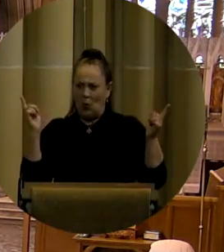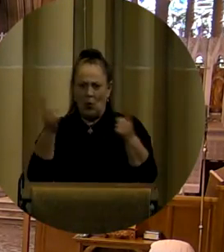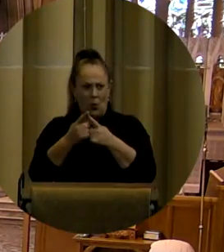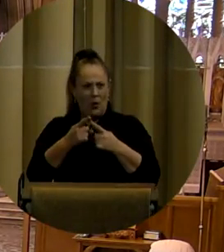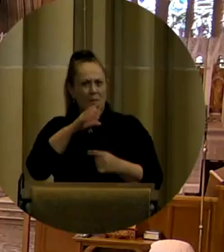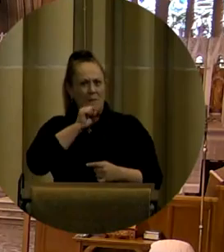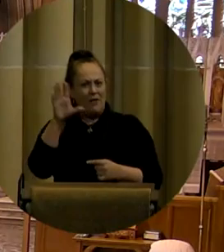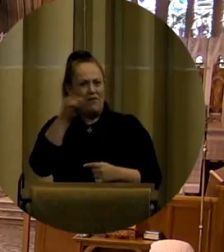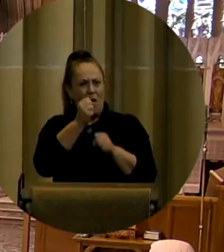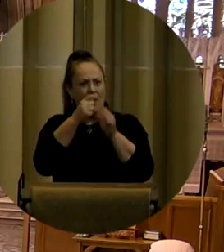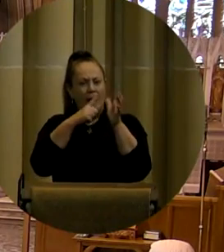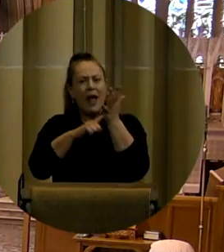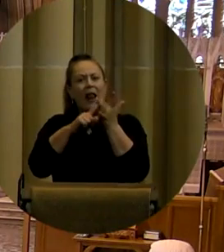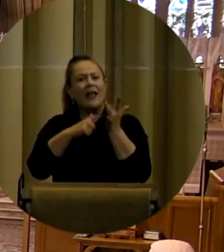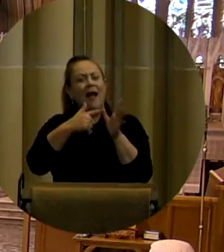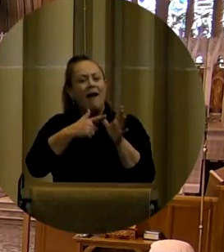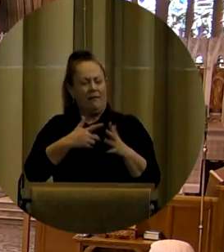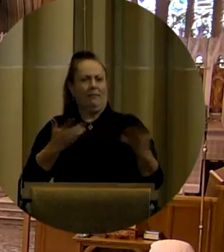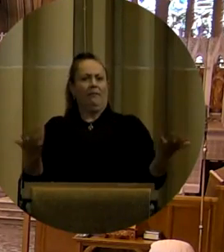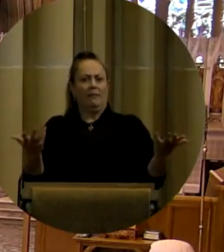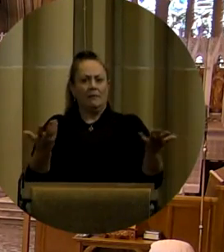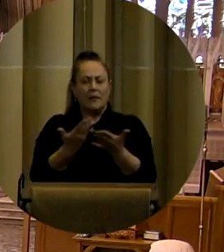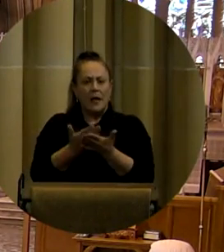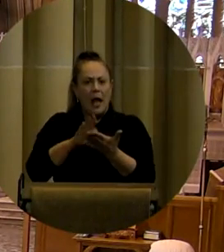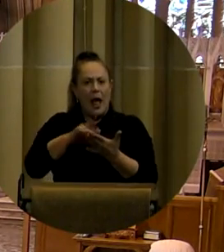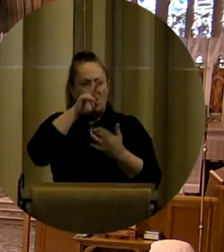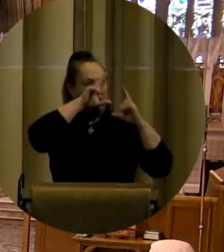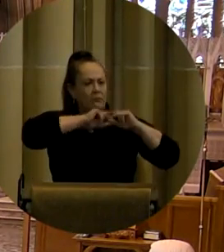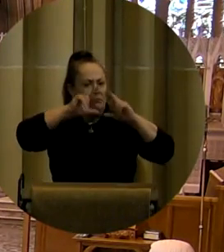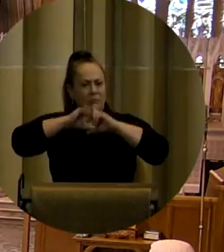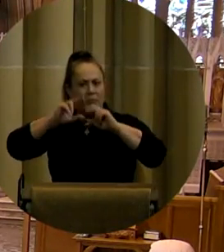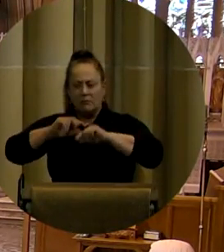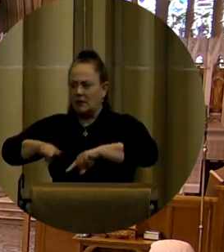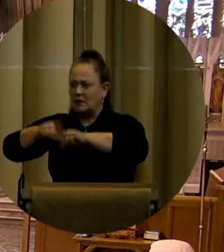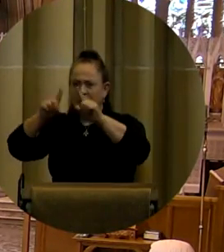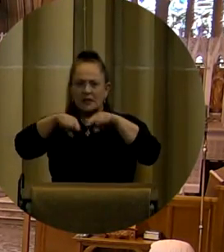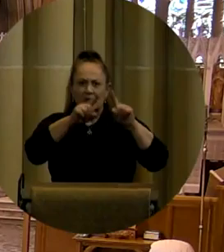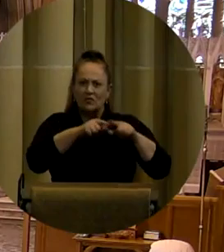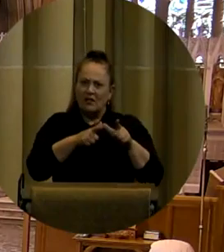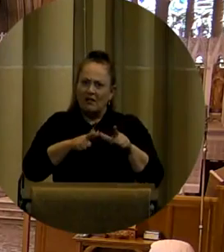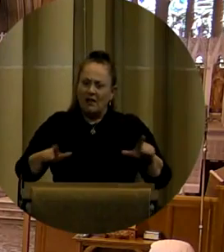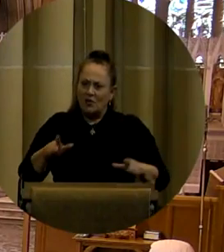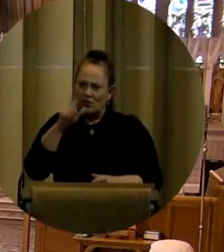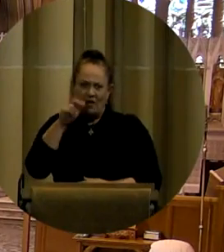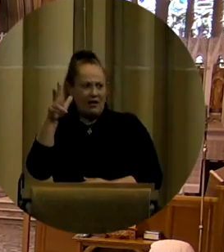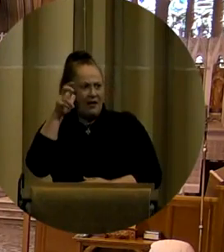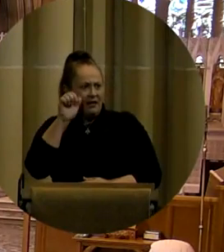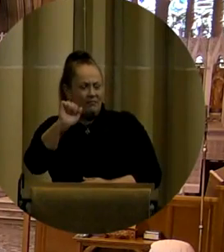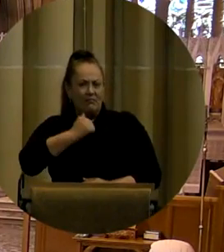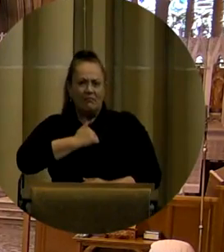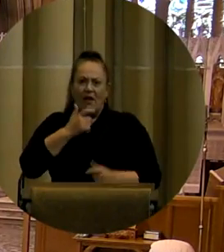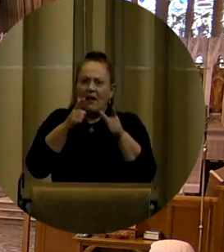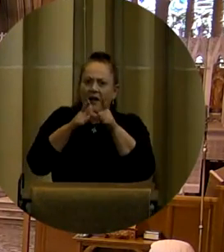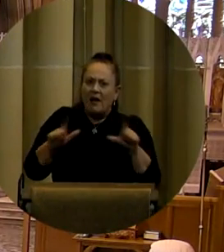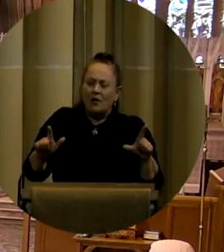men speaking are Galileans? How does it happen that each of us hears them in his